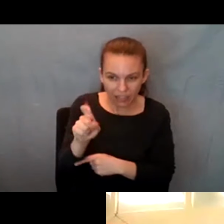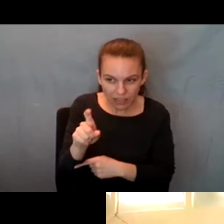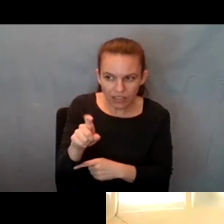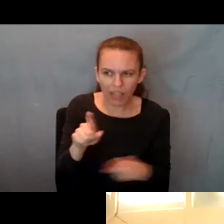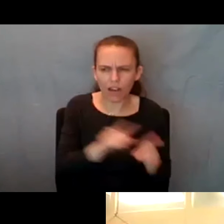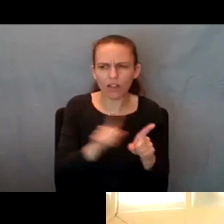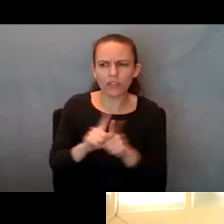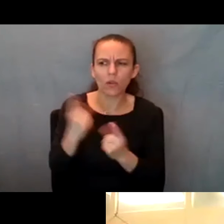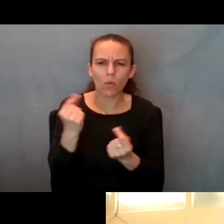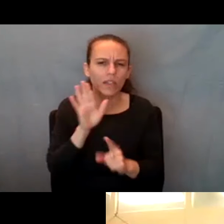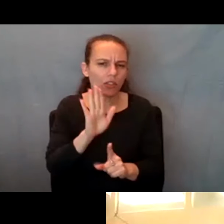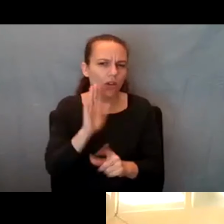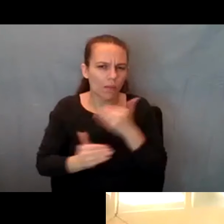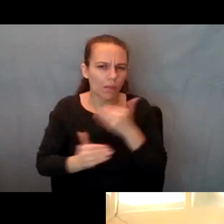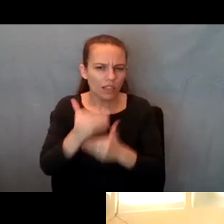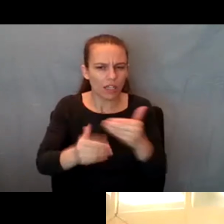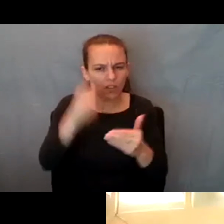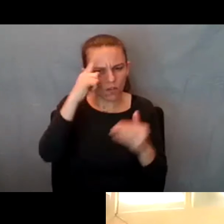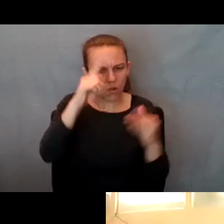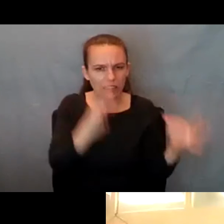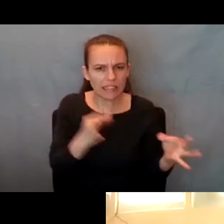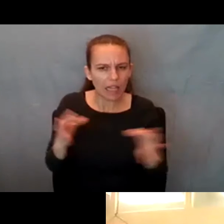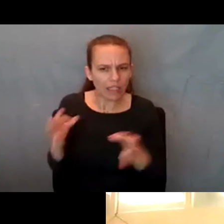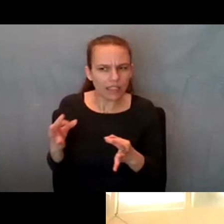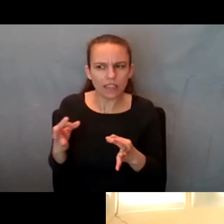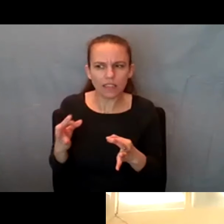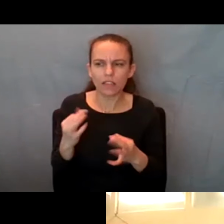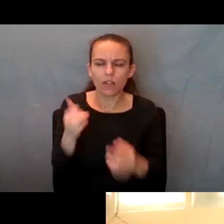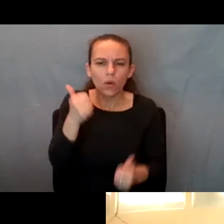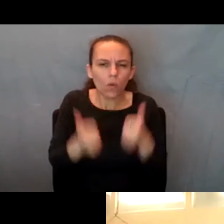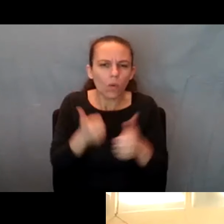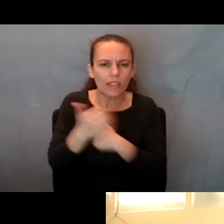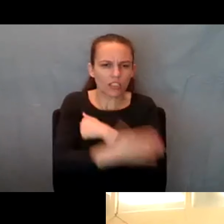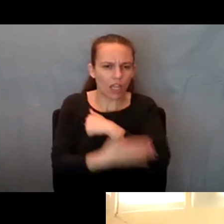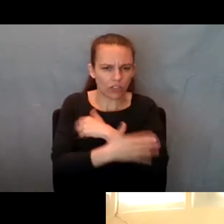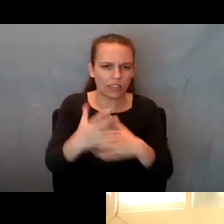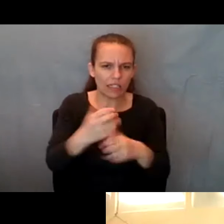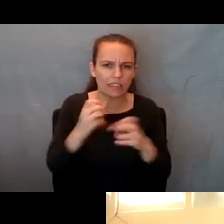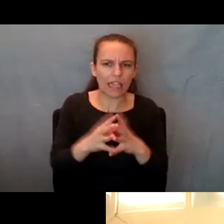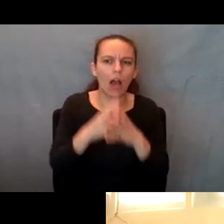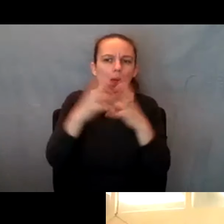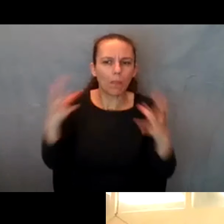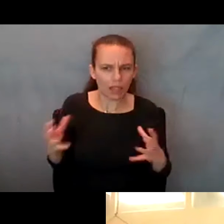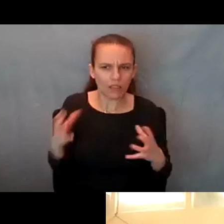mechanism for deciding which country gets how much of the COVAX